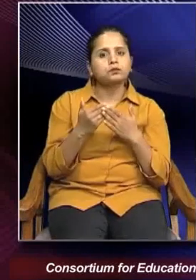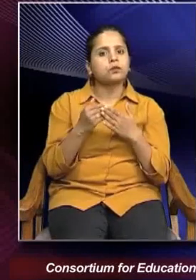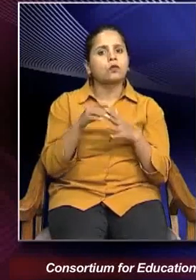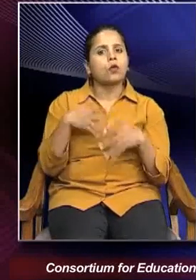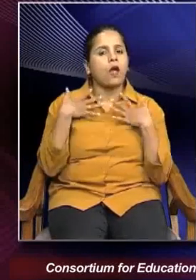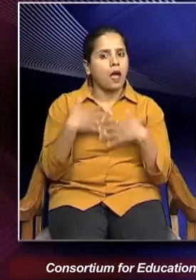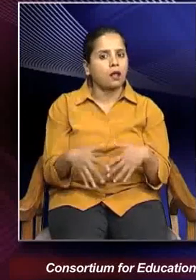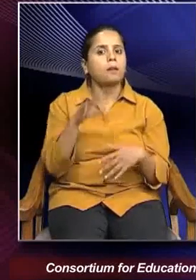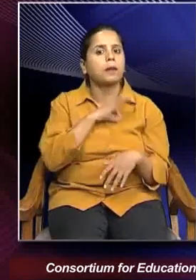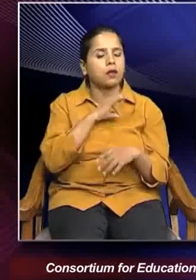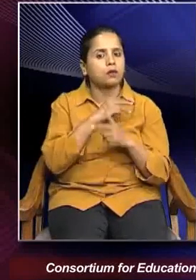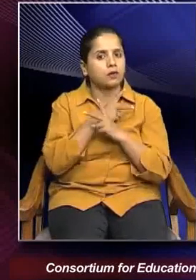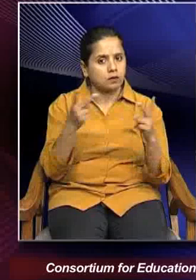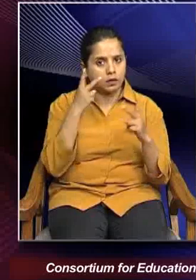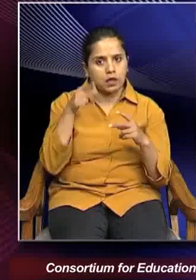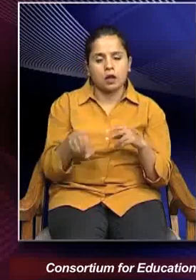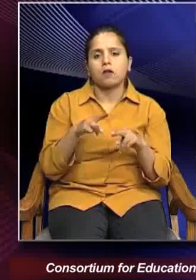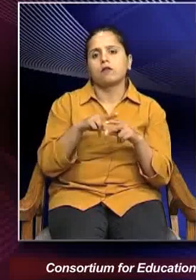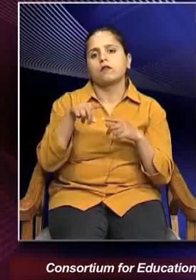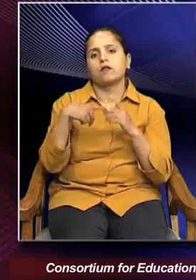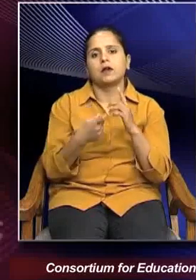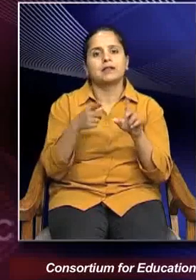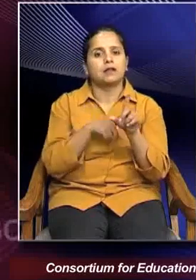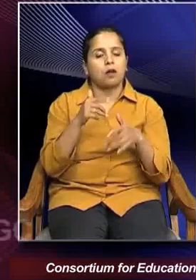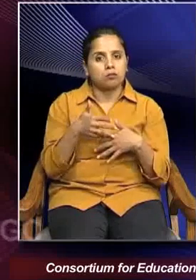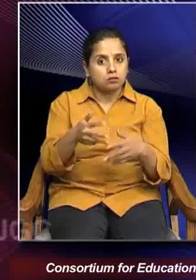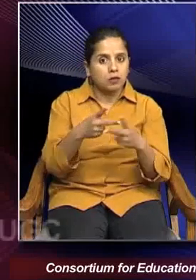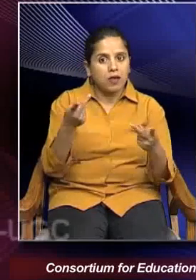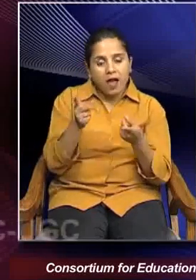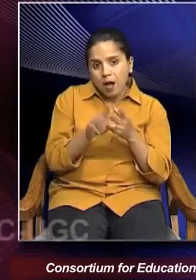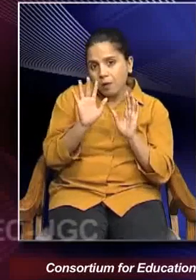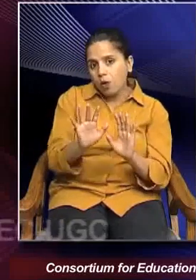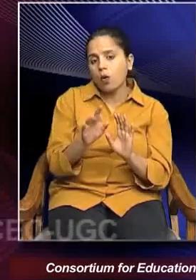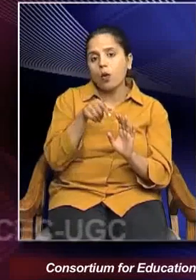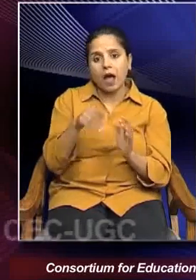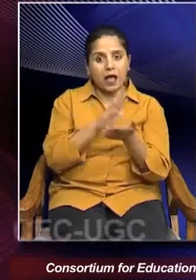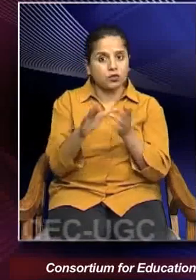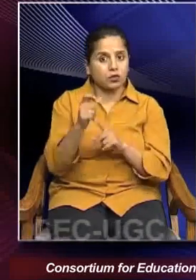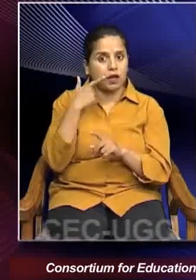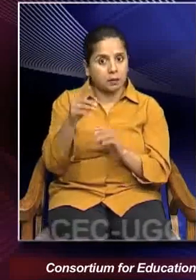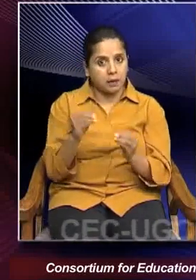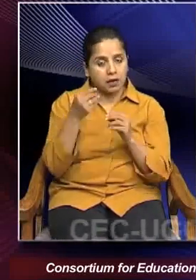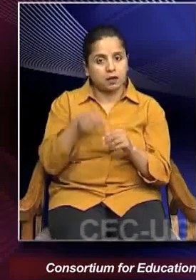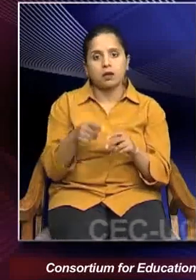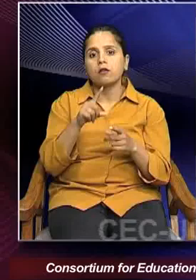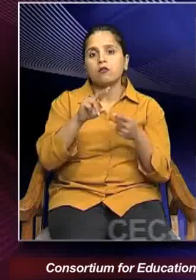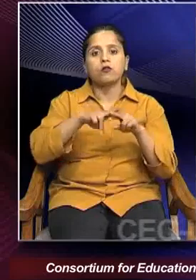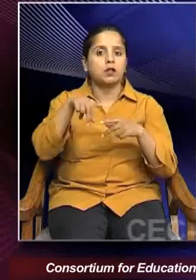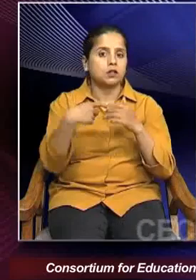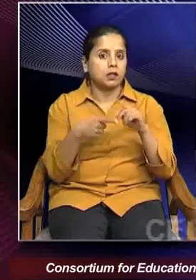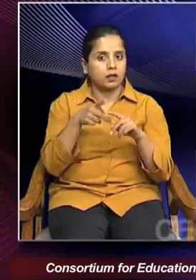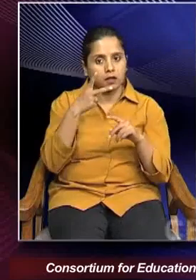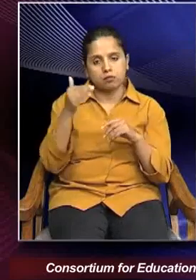health gains on fertility levels. So as society does well on HDIs, the fertility level falls.